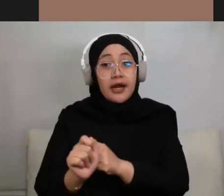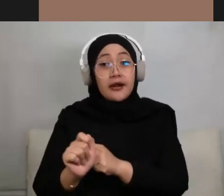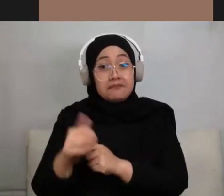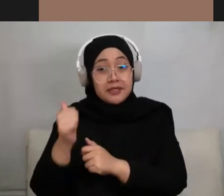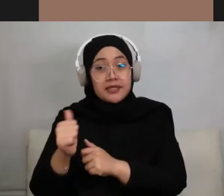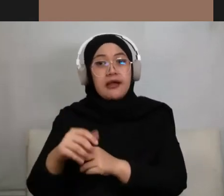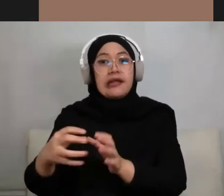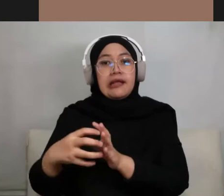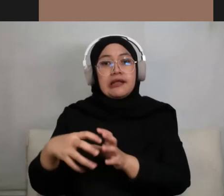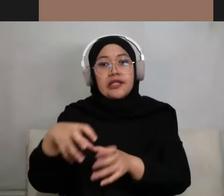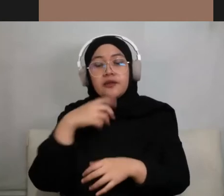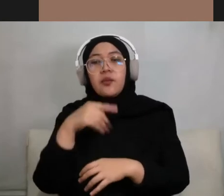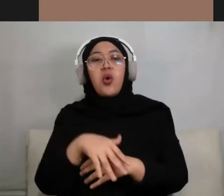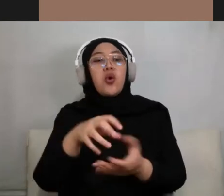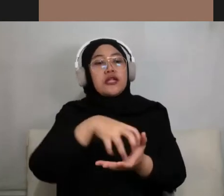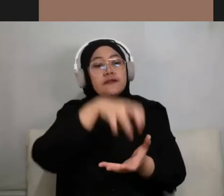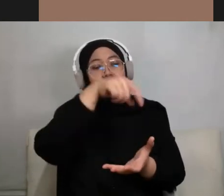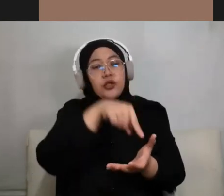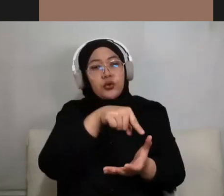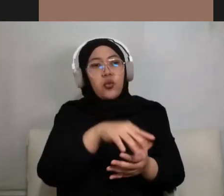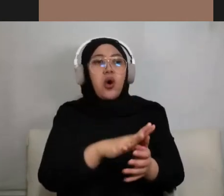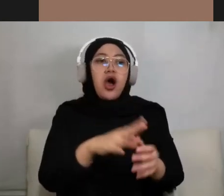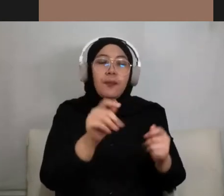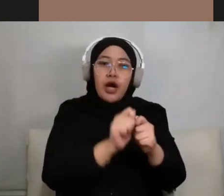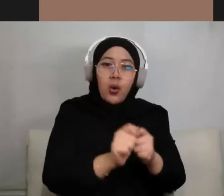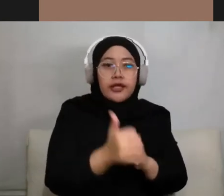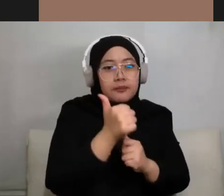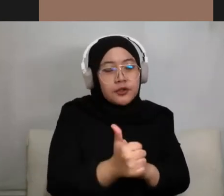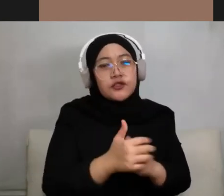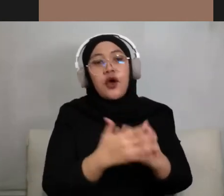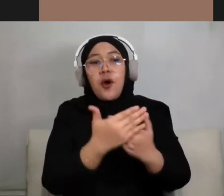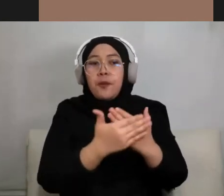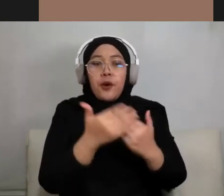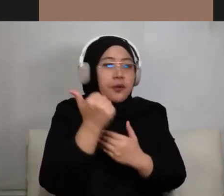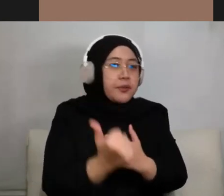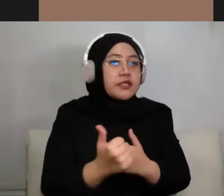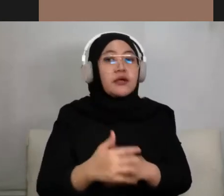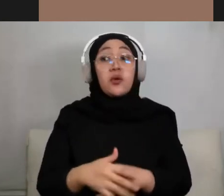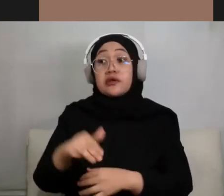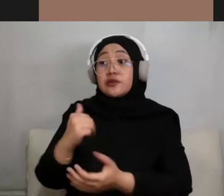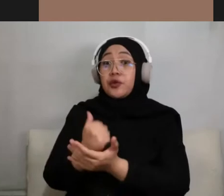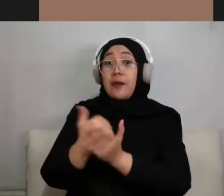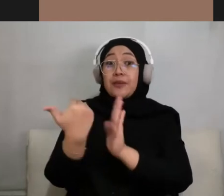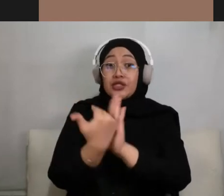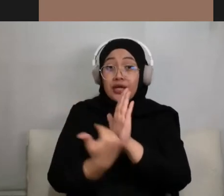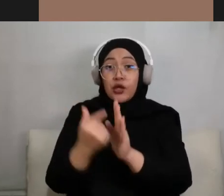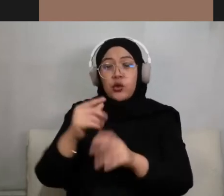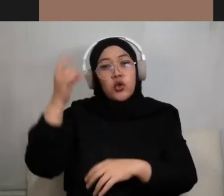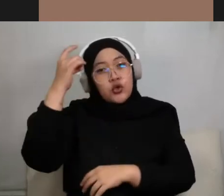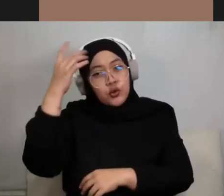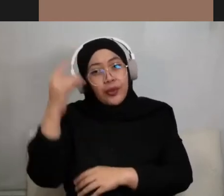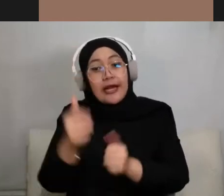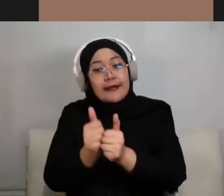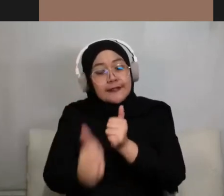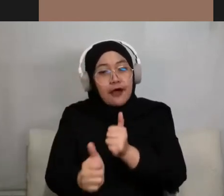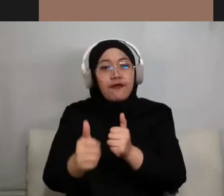Yeah, please. So what is the manpower required for the maintenance and also